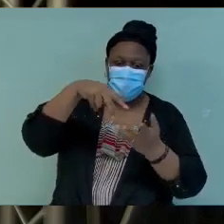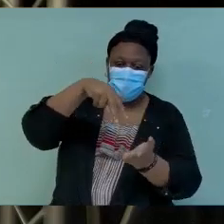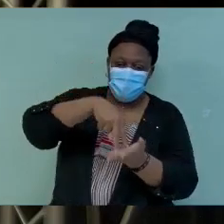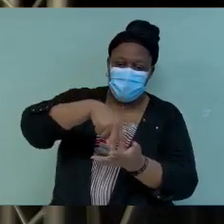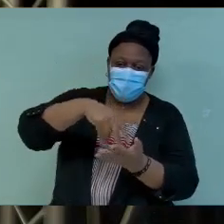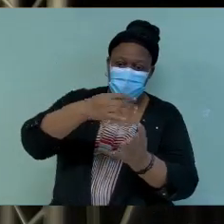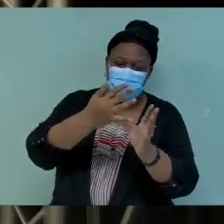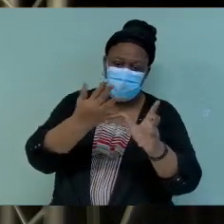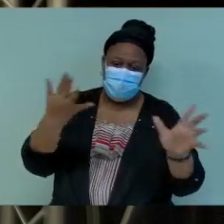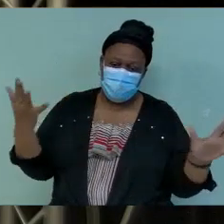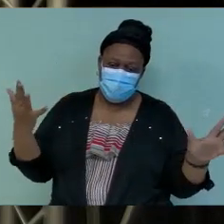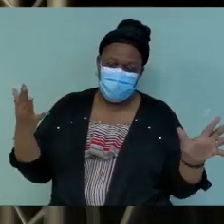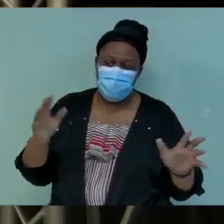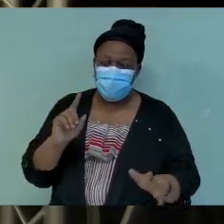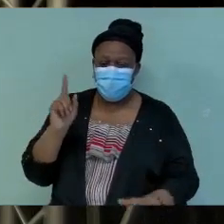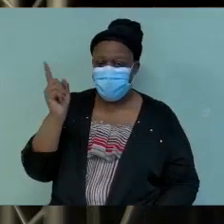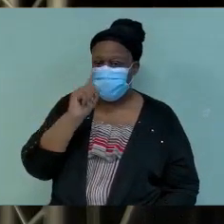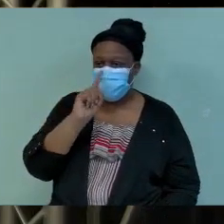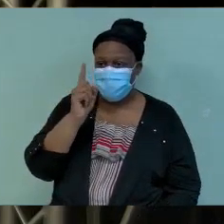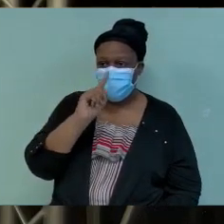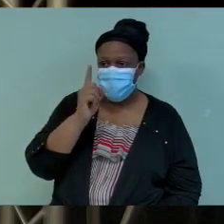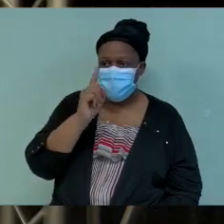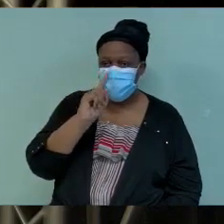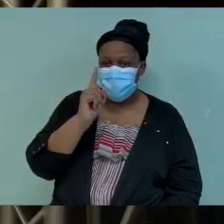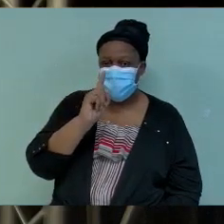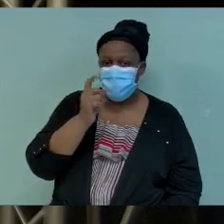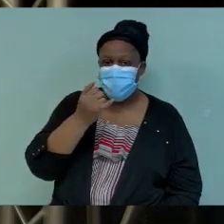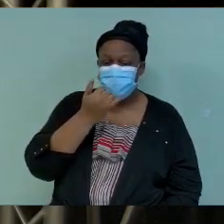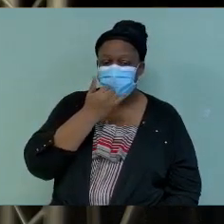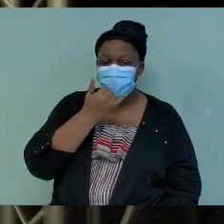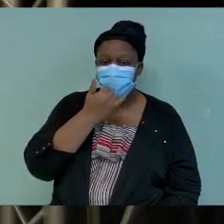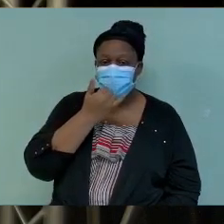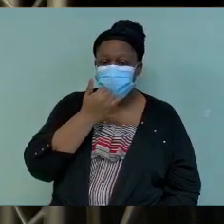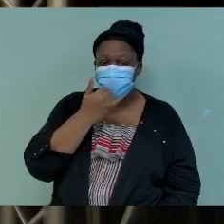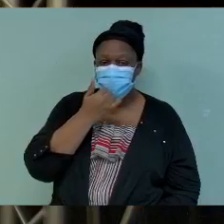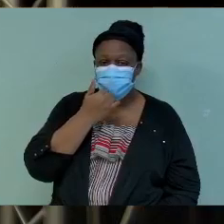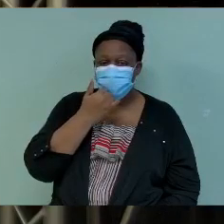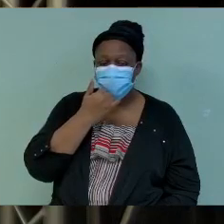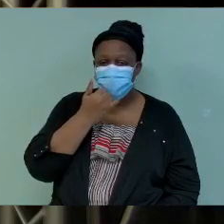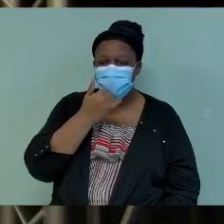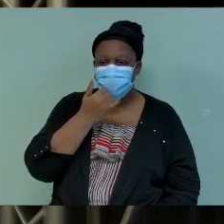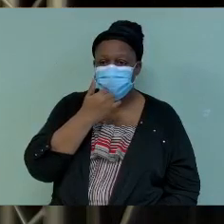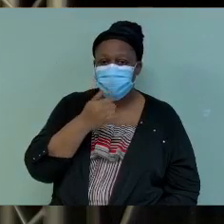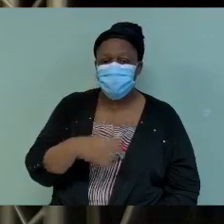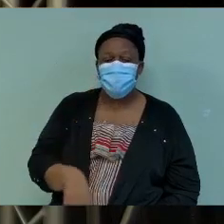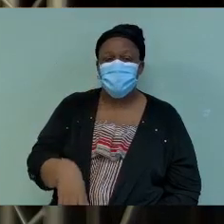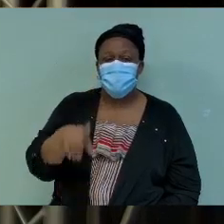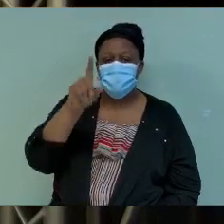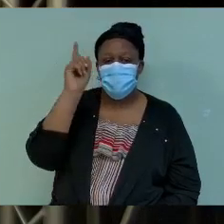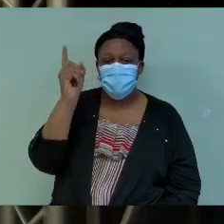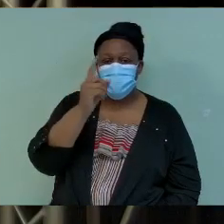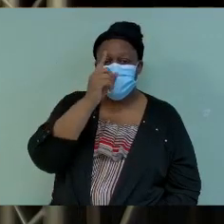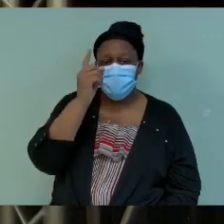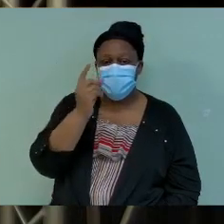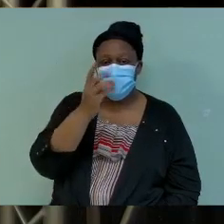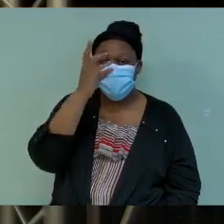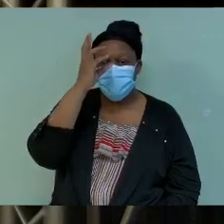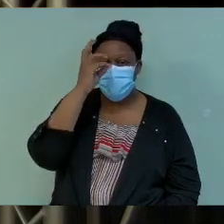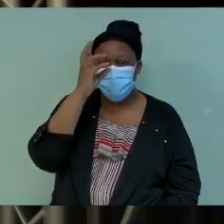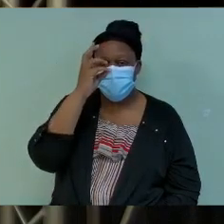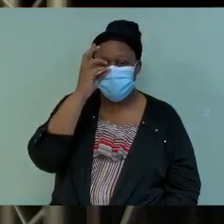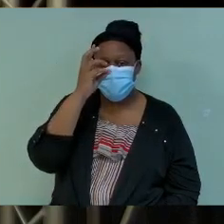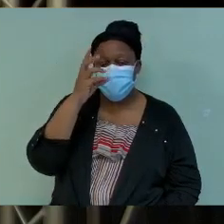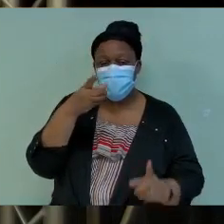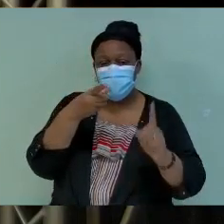in Bastia. Please note that you run the risk of being turned back or even detained by